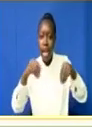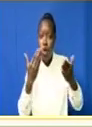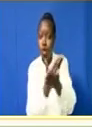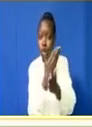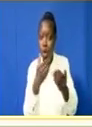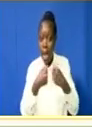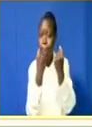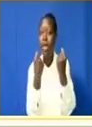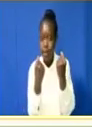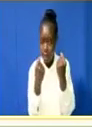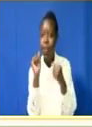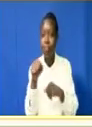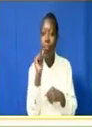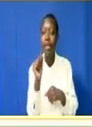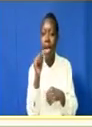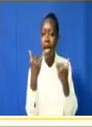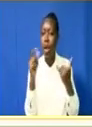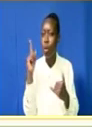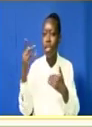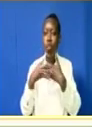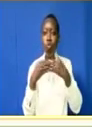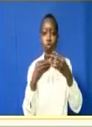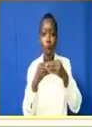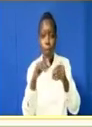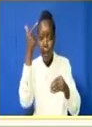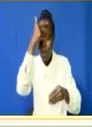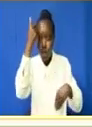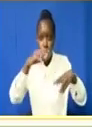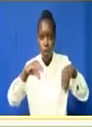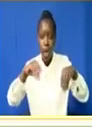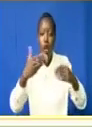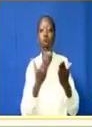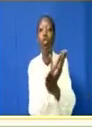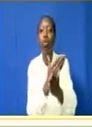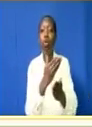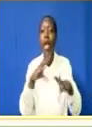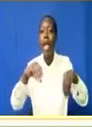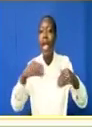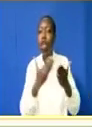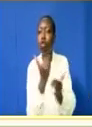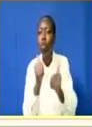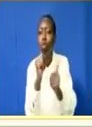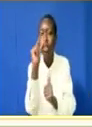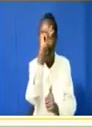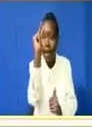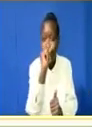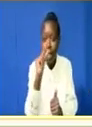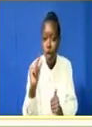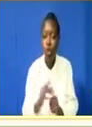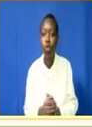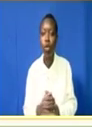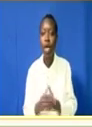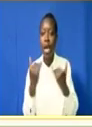is erosion. There is still erosion. So that has been formed due to erosion. Okay. And we learn this in social studies. Mm-hmm. You call that